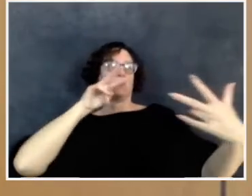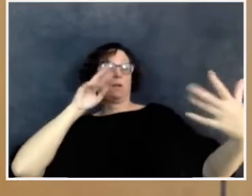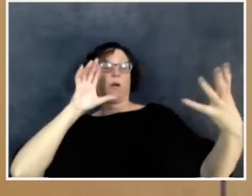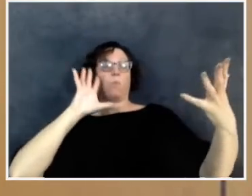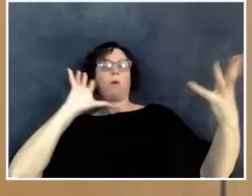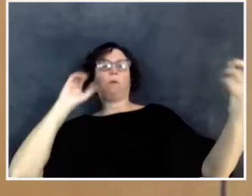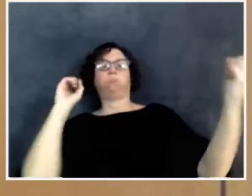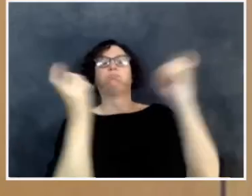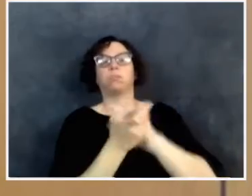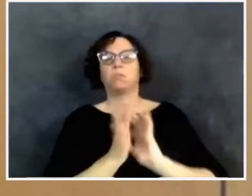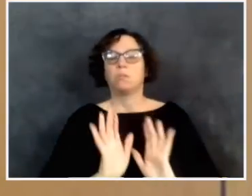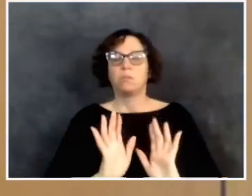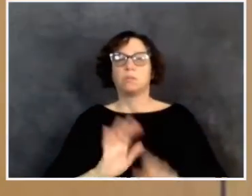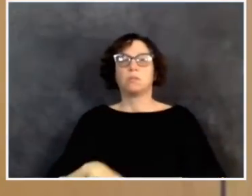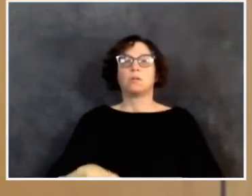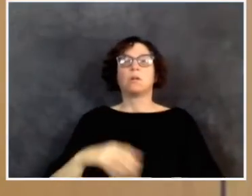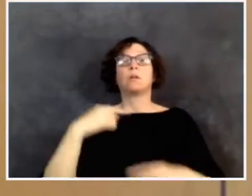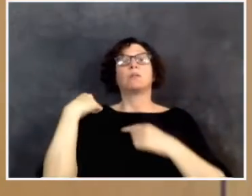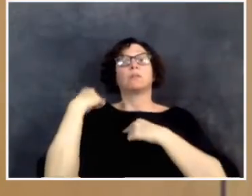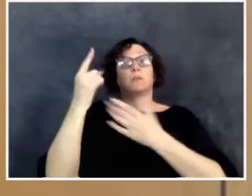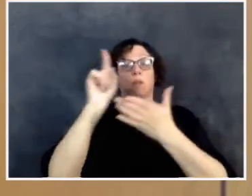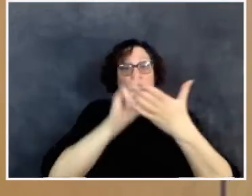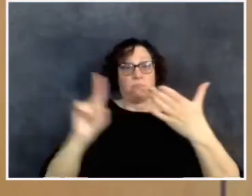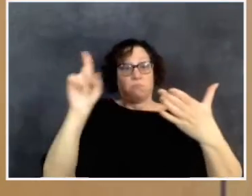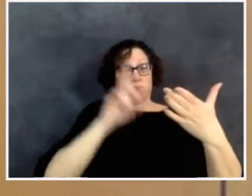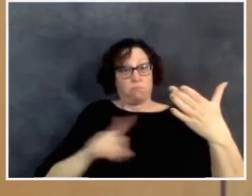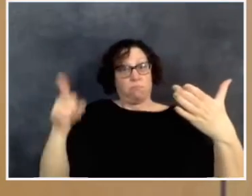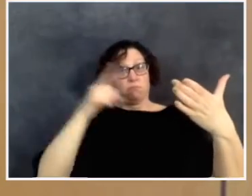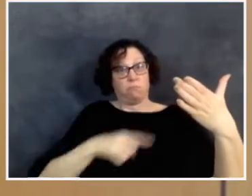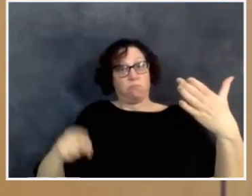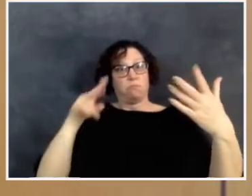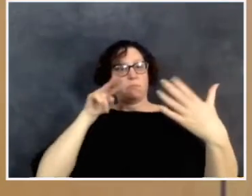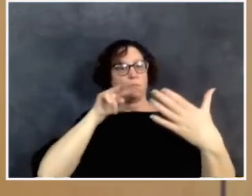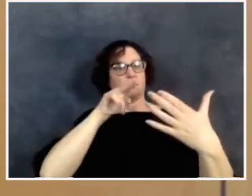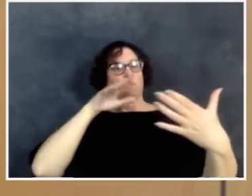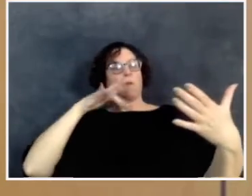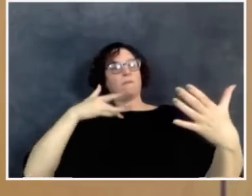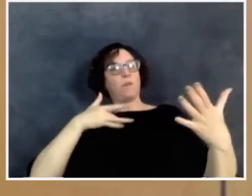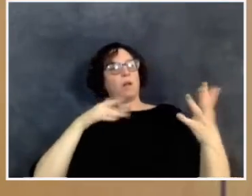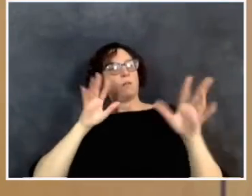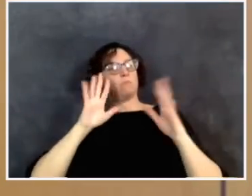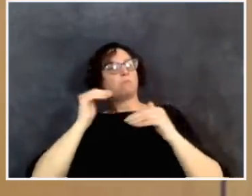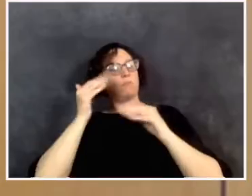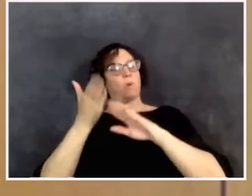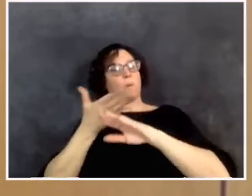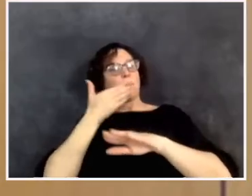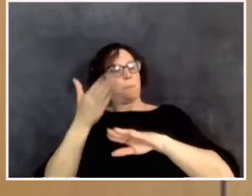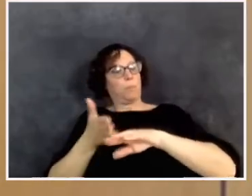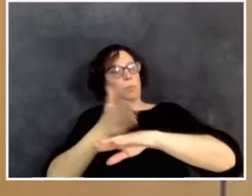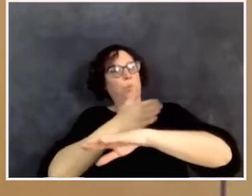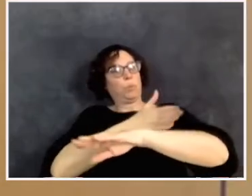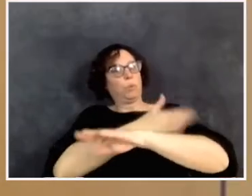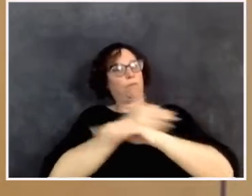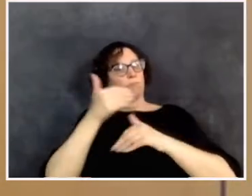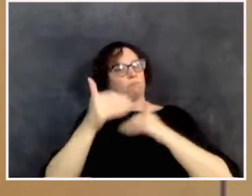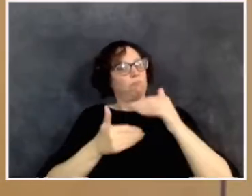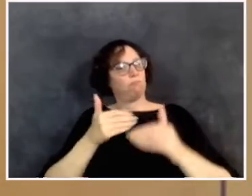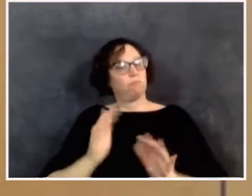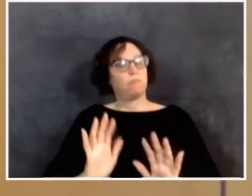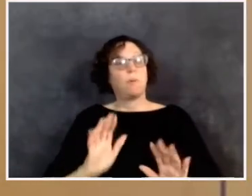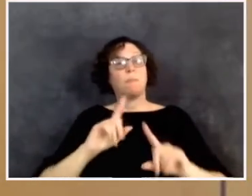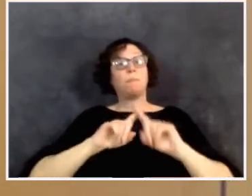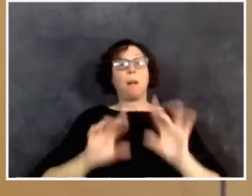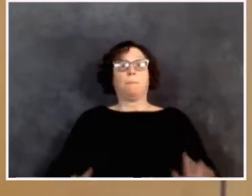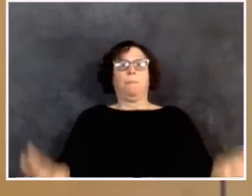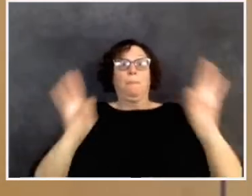various indicators that we follow, and that we need New Yorkers to continue, though, adhering to social distancing. So I think the